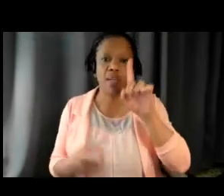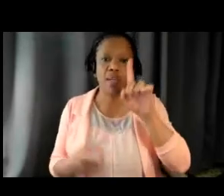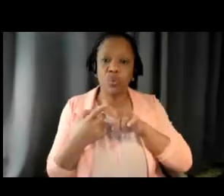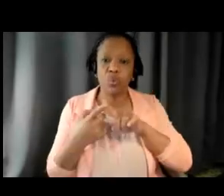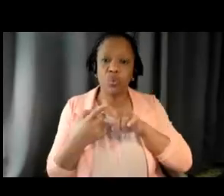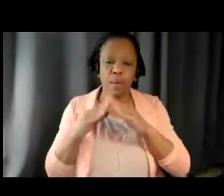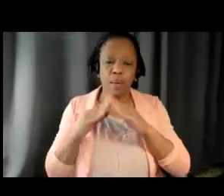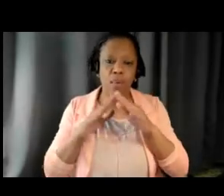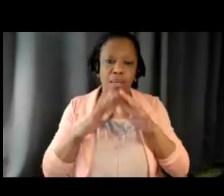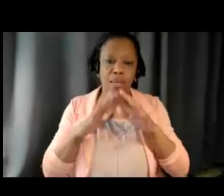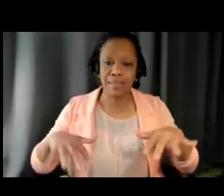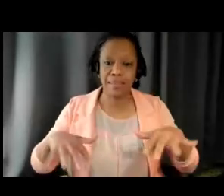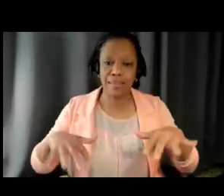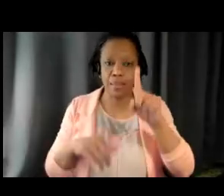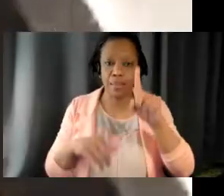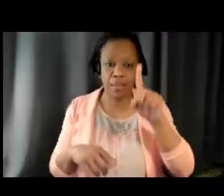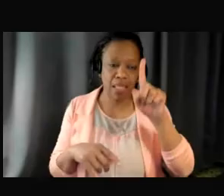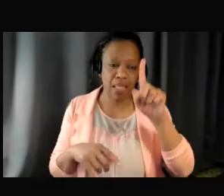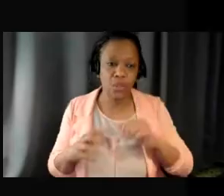us.